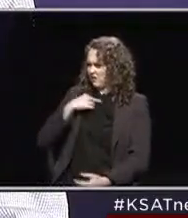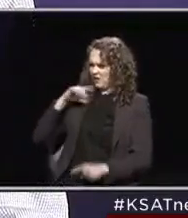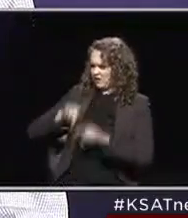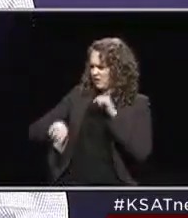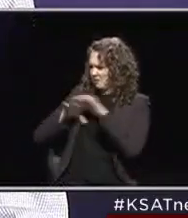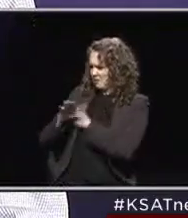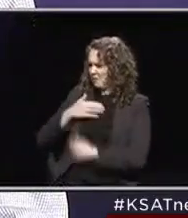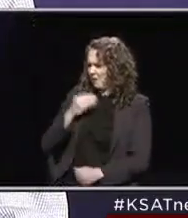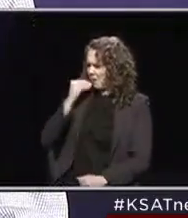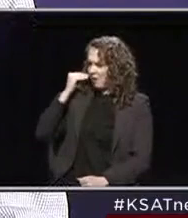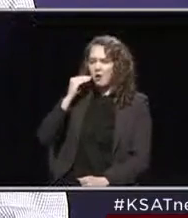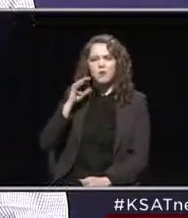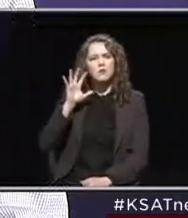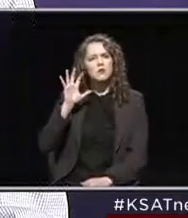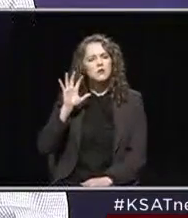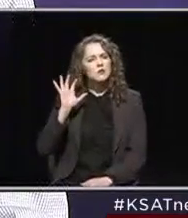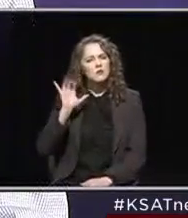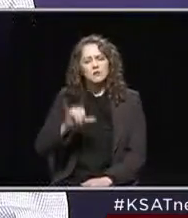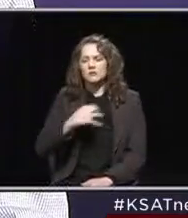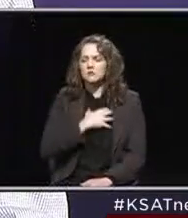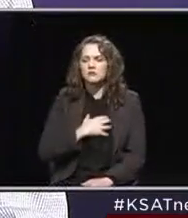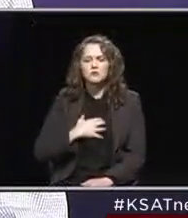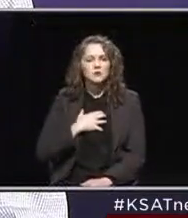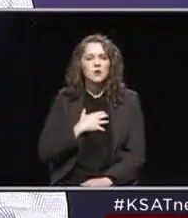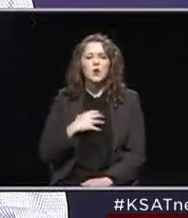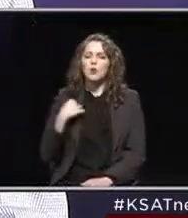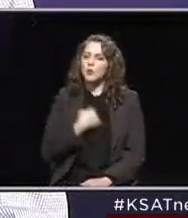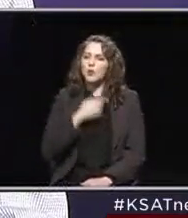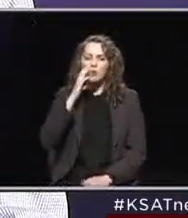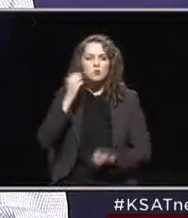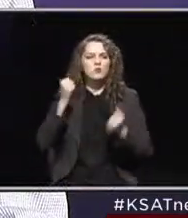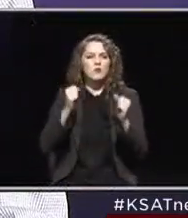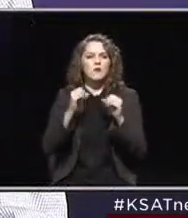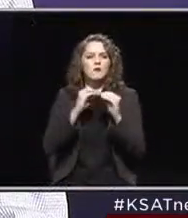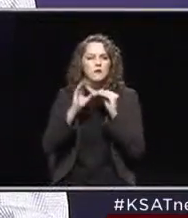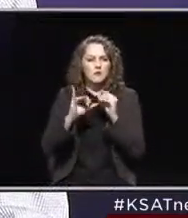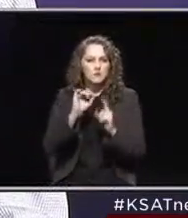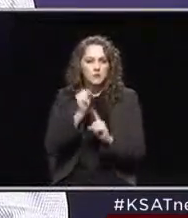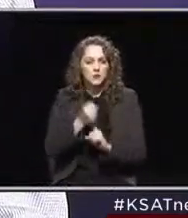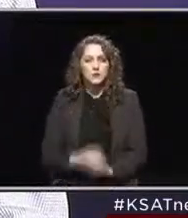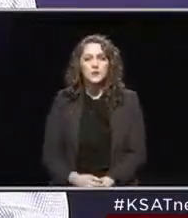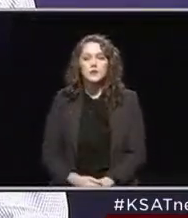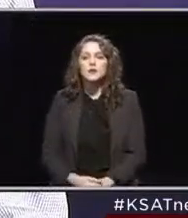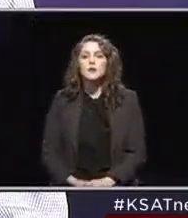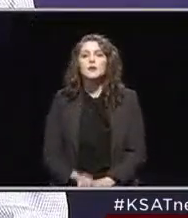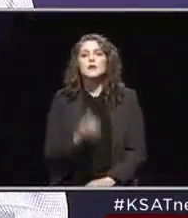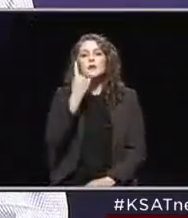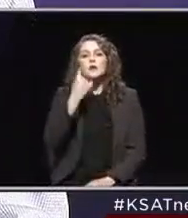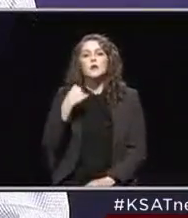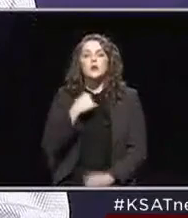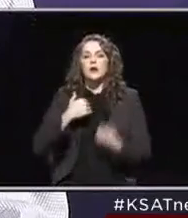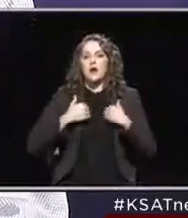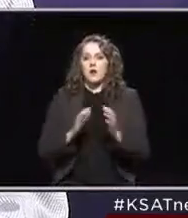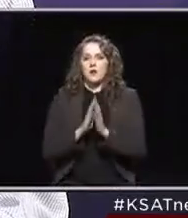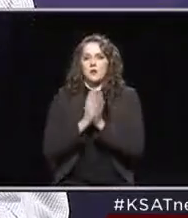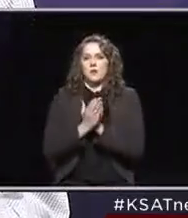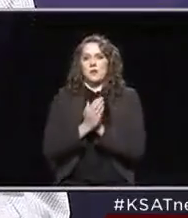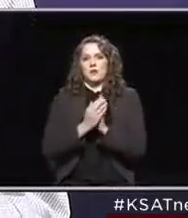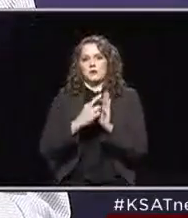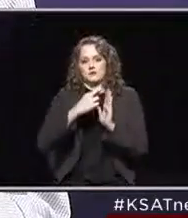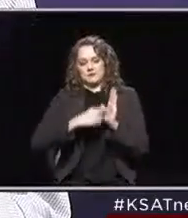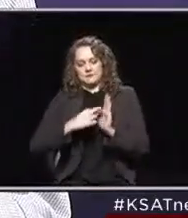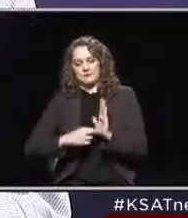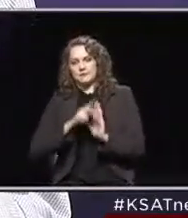and we're going to do everything we can to correct that. This is a book of protocols that the governor has put